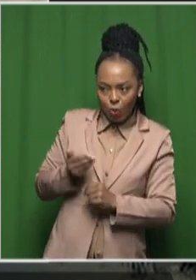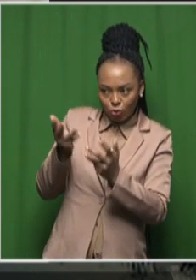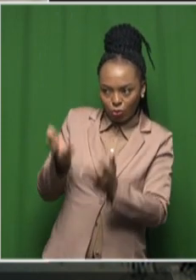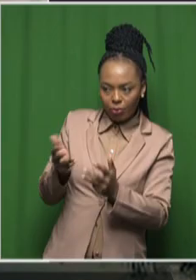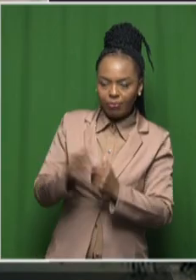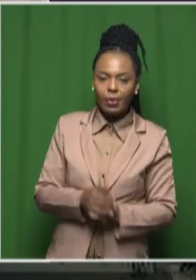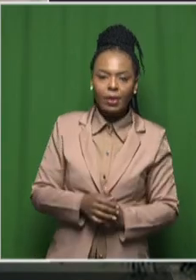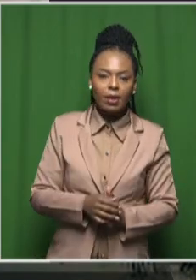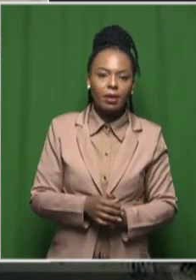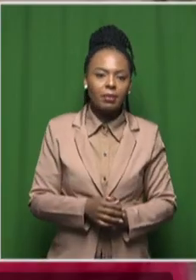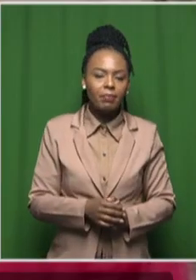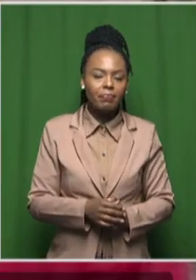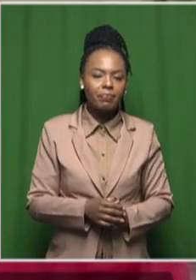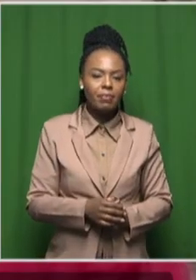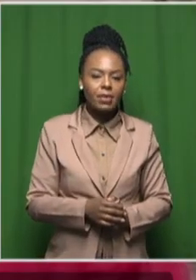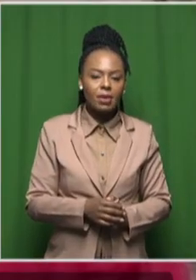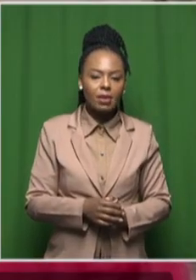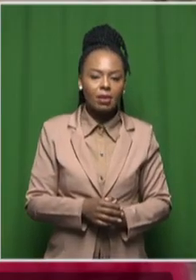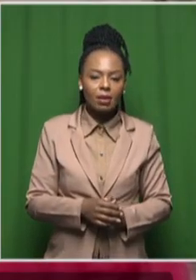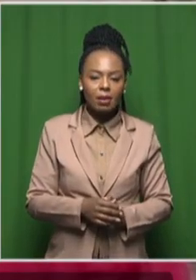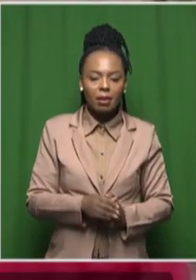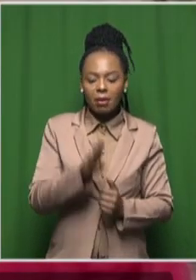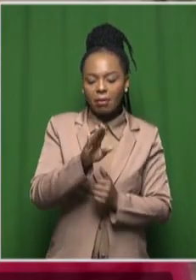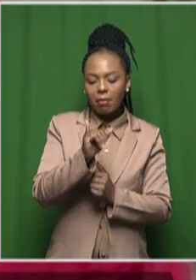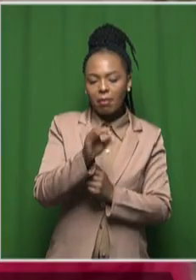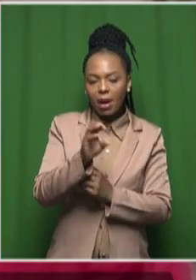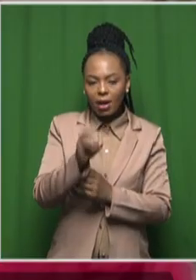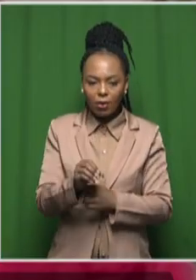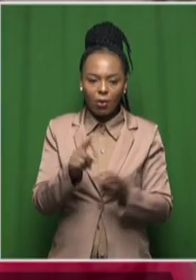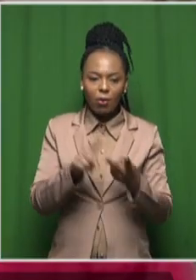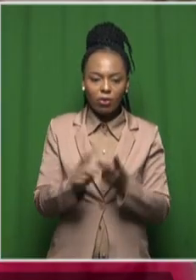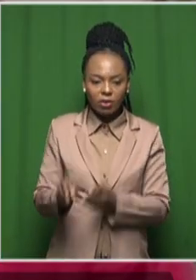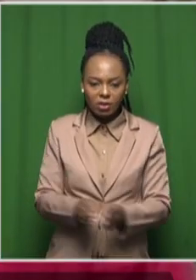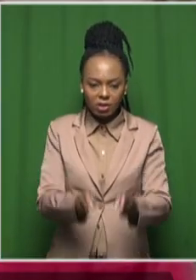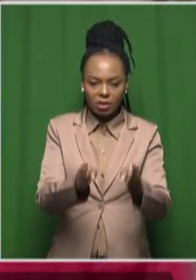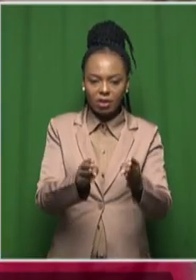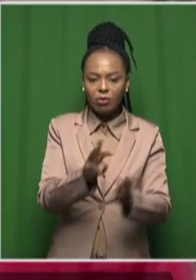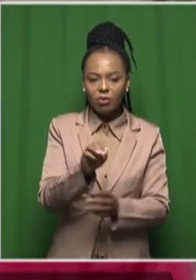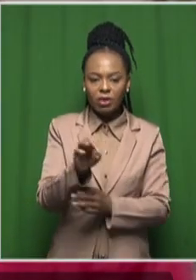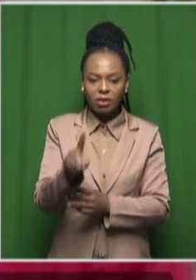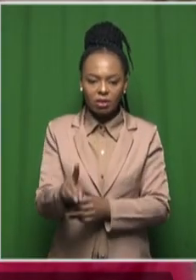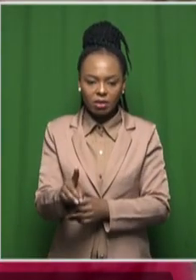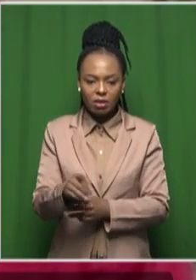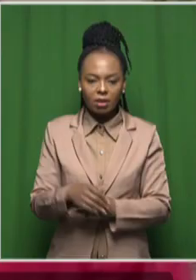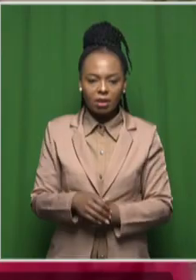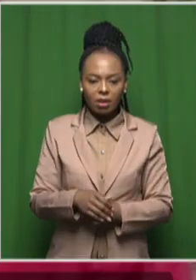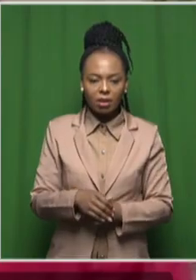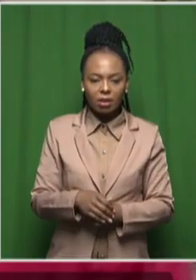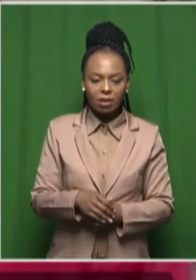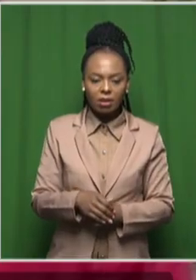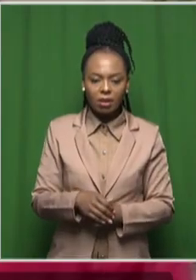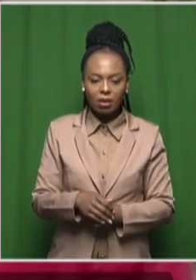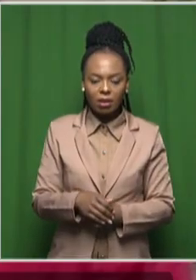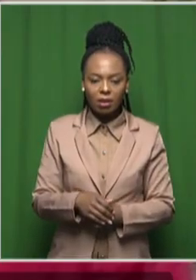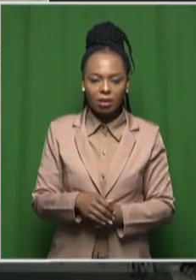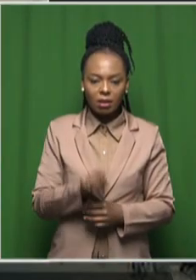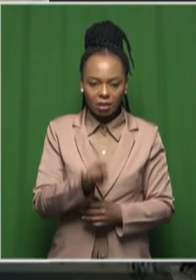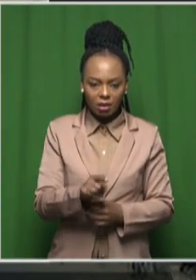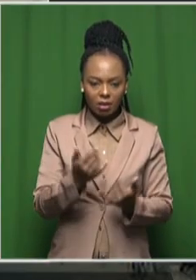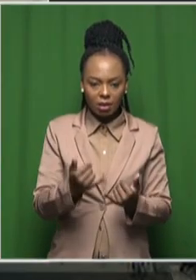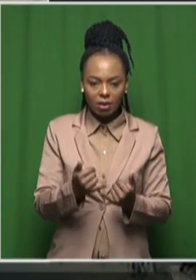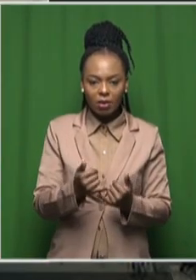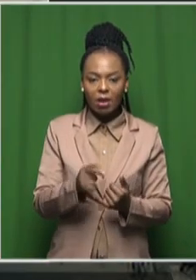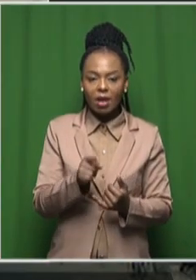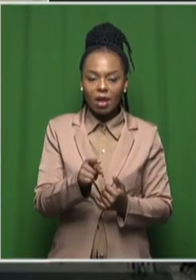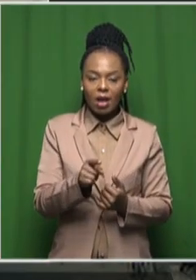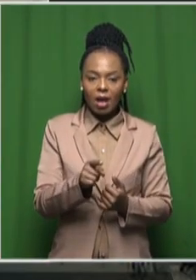I think, like I said, the biomaterials, seaweed, those kind of things. All right. Now, Nindya,